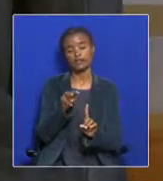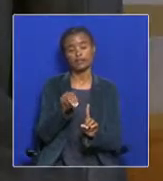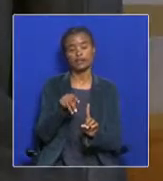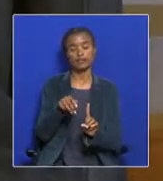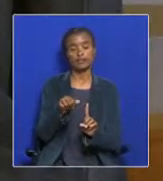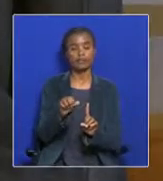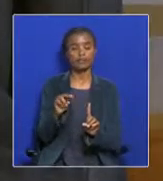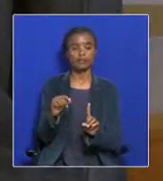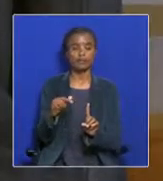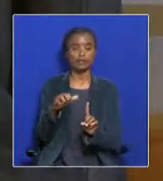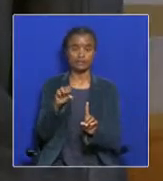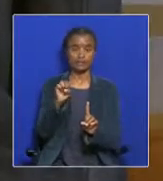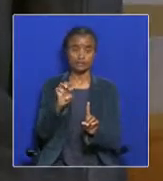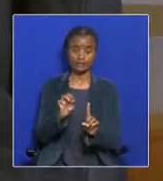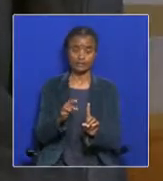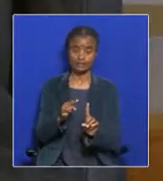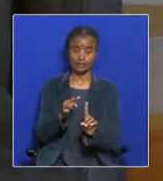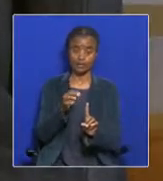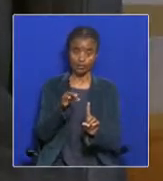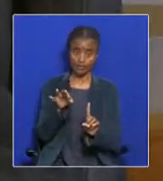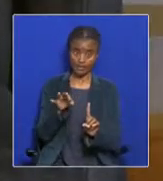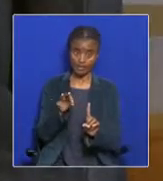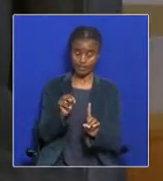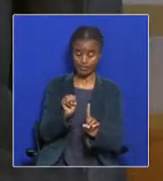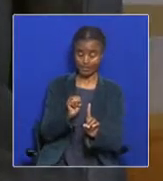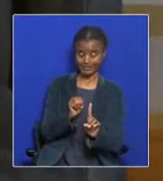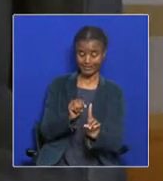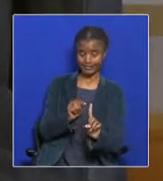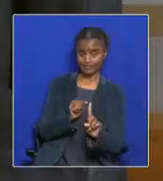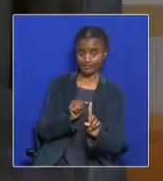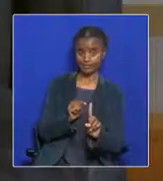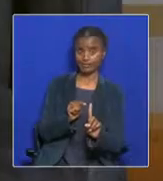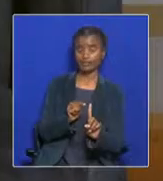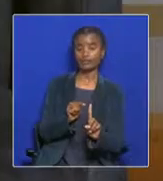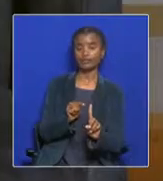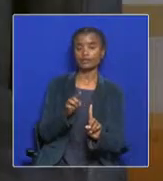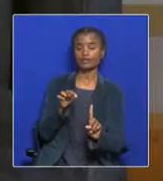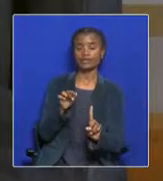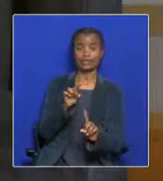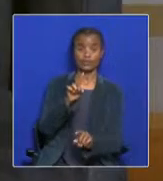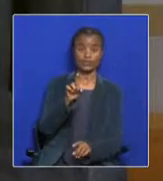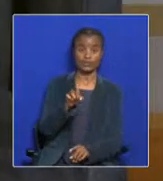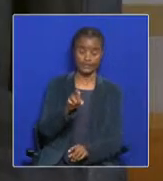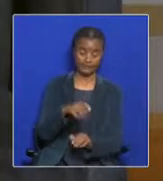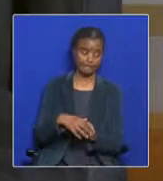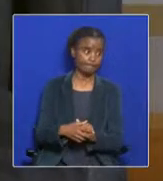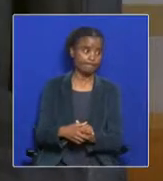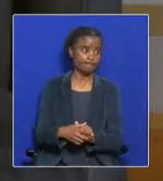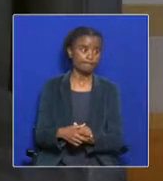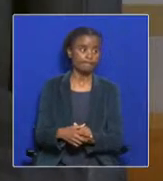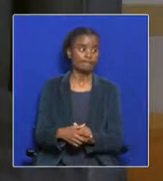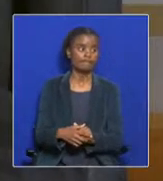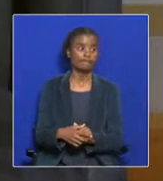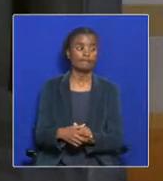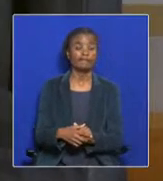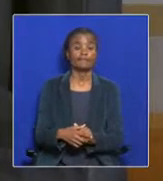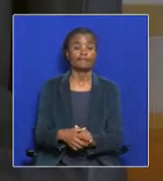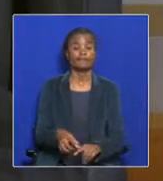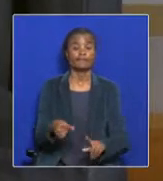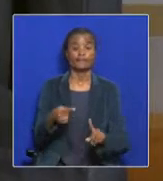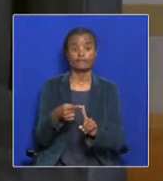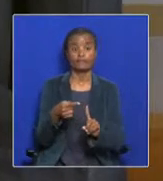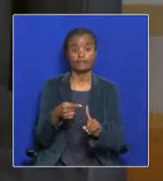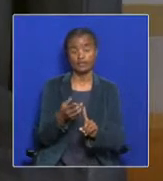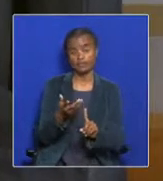Forget how I phrase it, it's a question. It's meant to be a question. Warrant Officer Mpangase will be correct to say,